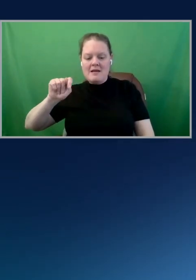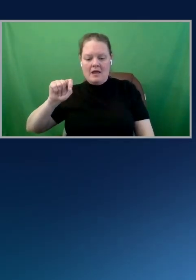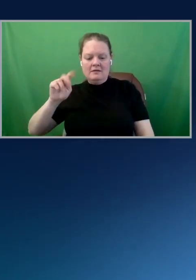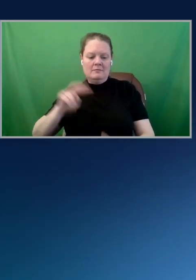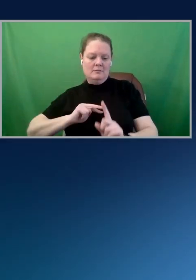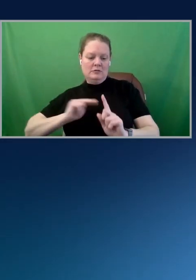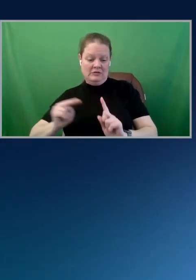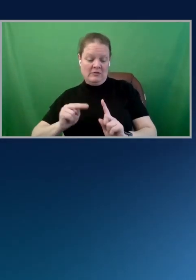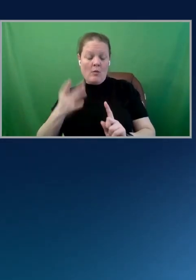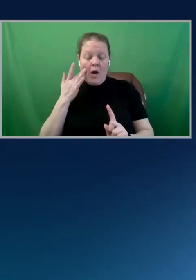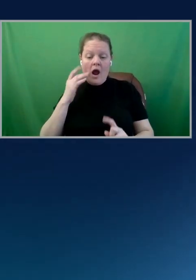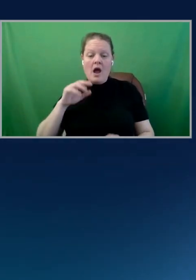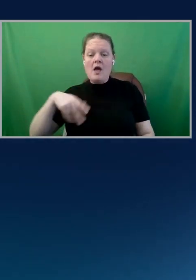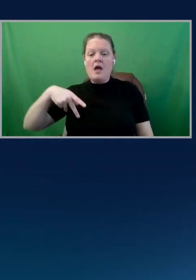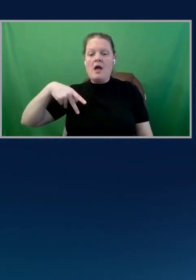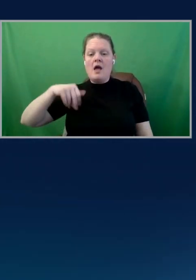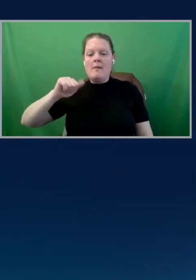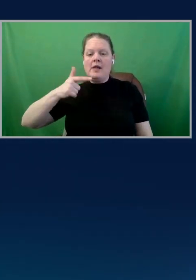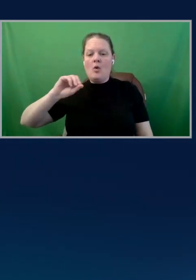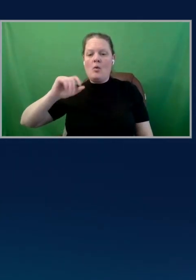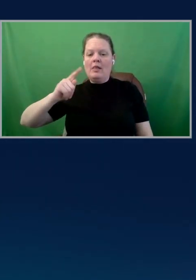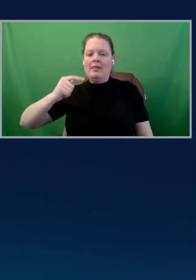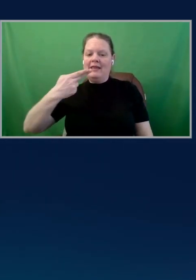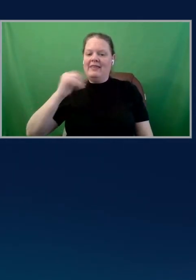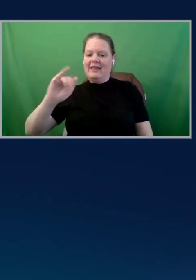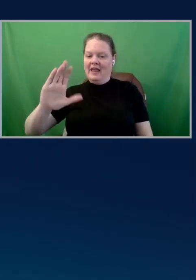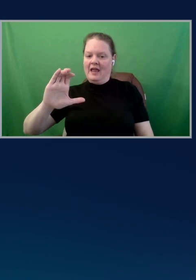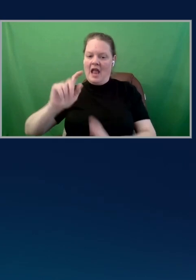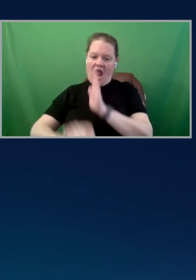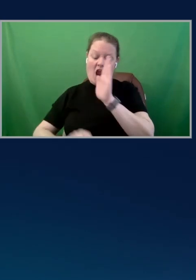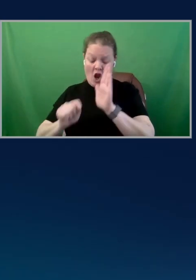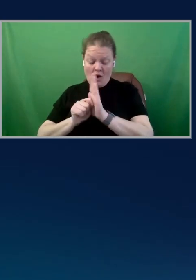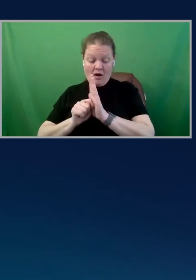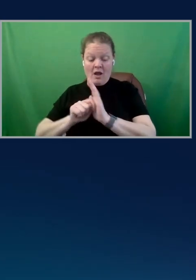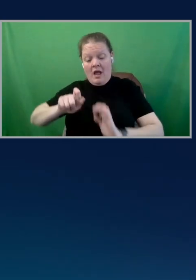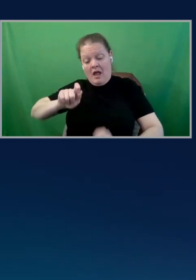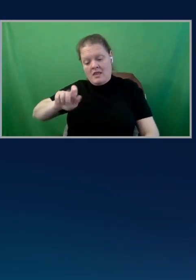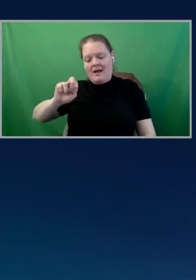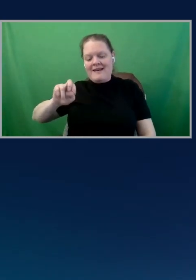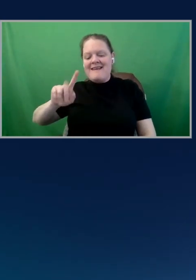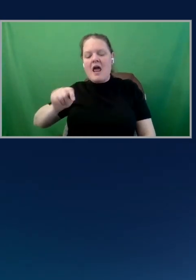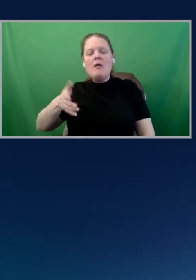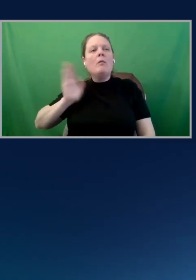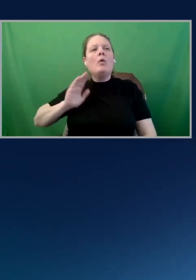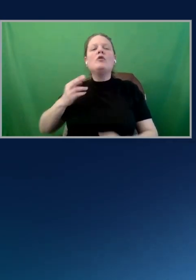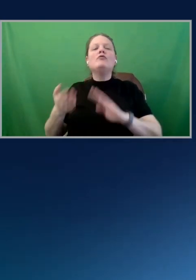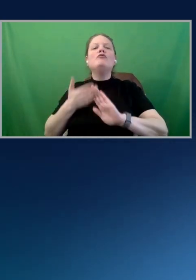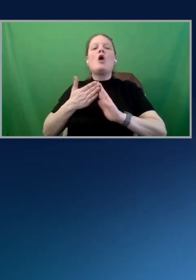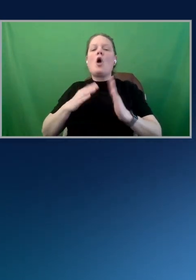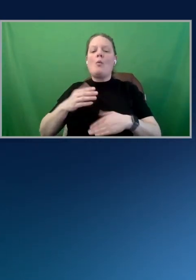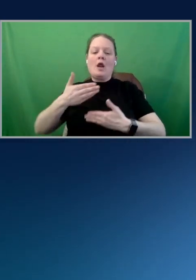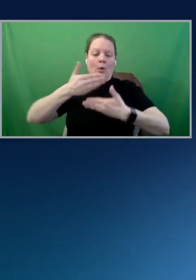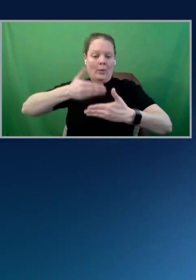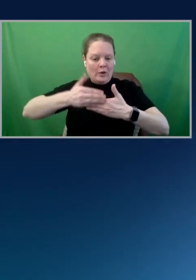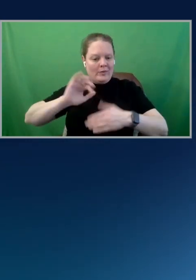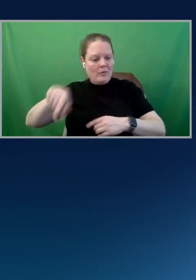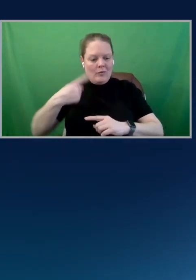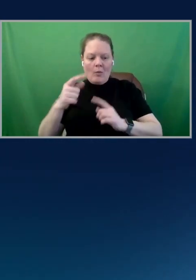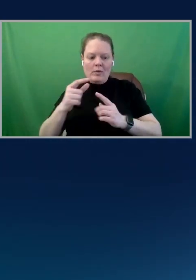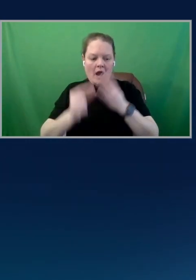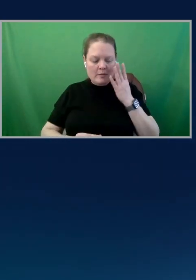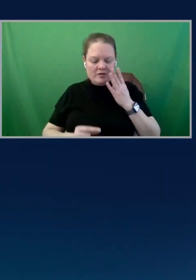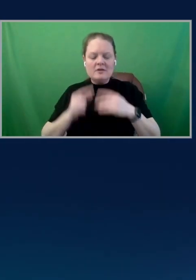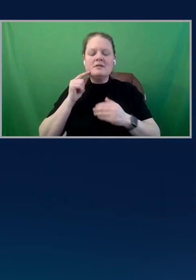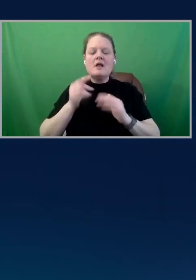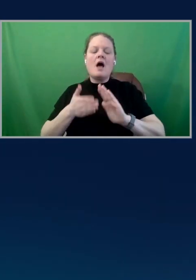the Paleolithic era, let's say, .NET used to only run on Windows. That was your only choice as an operating system. And then there was a lot of work to